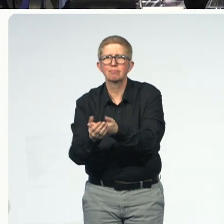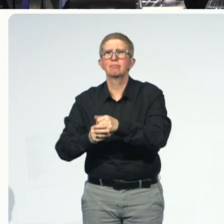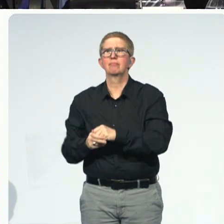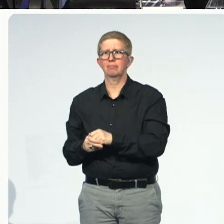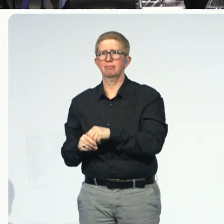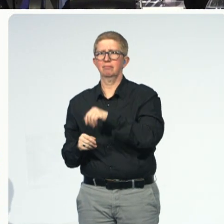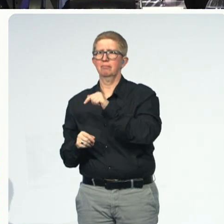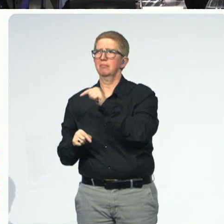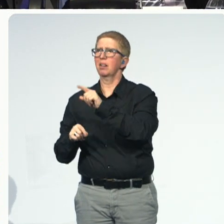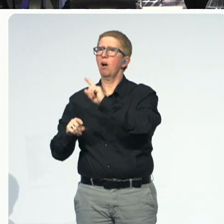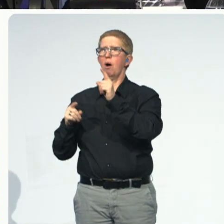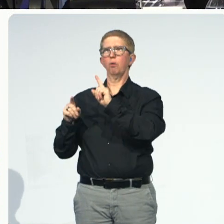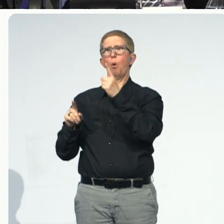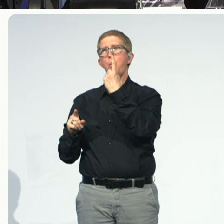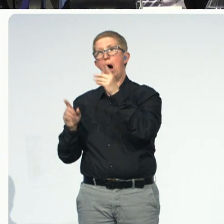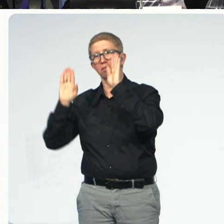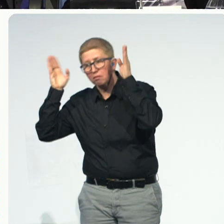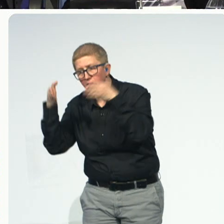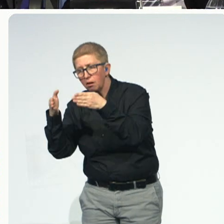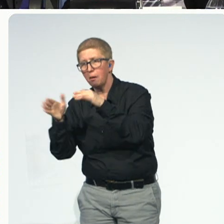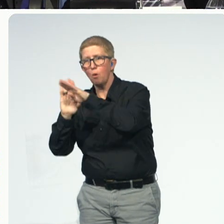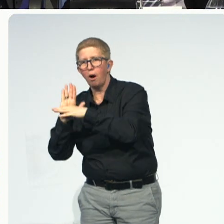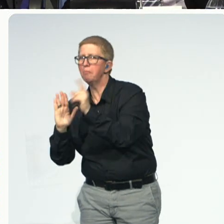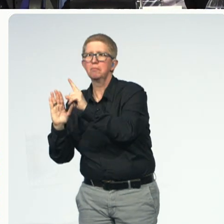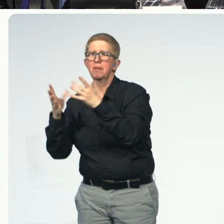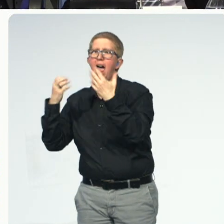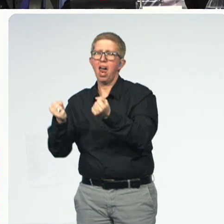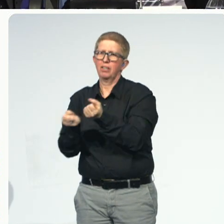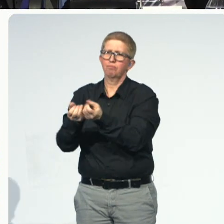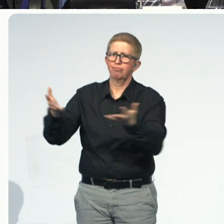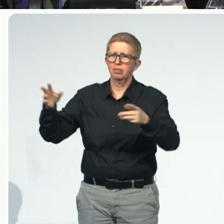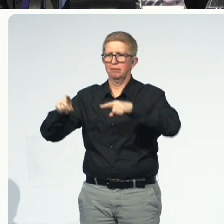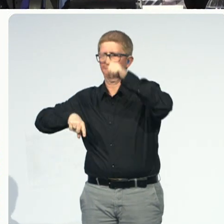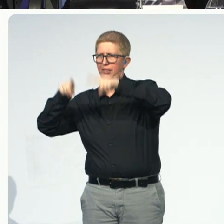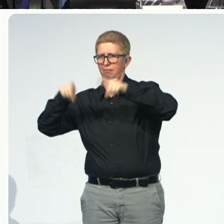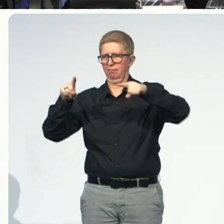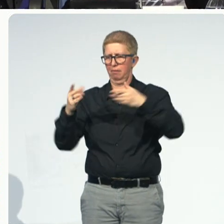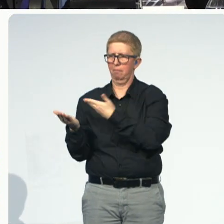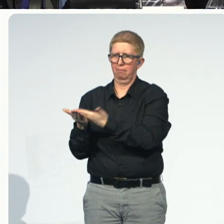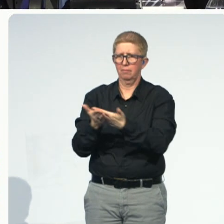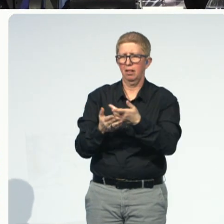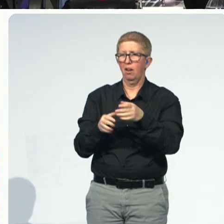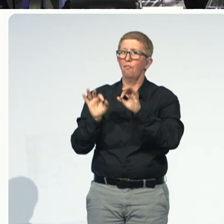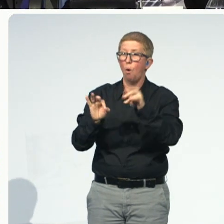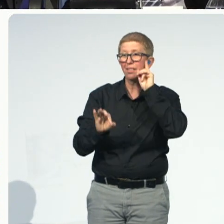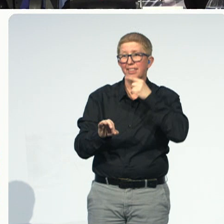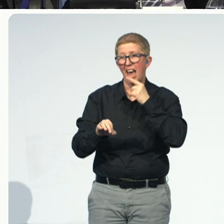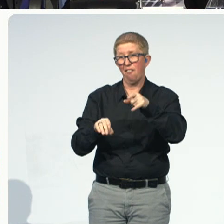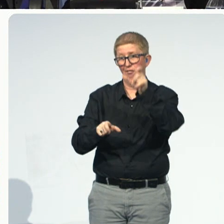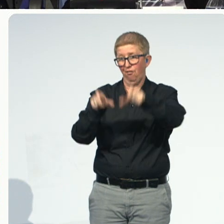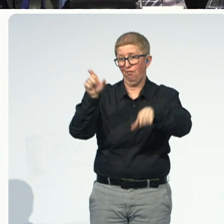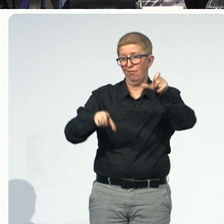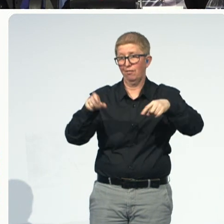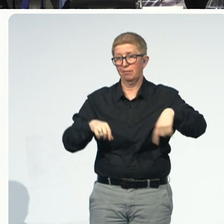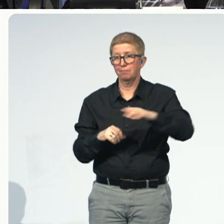and special education. It is to resolve problems facing deaf students in Hong Kong. And